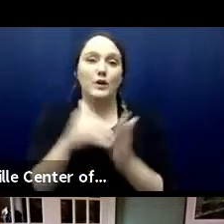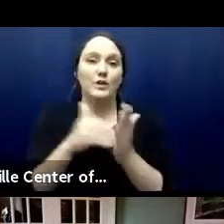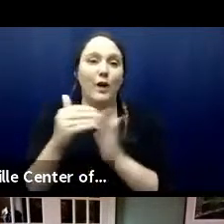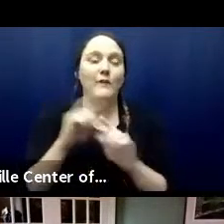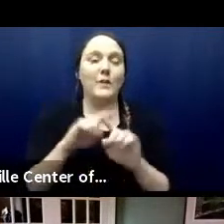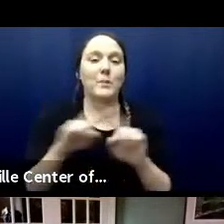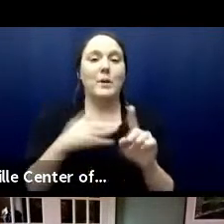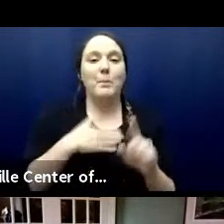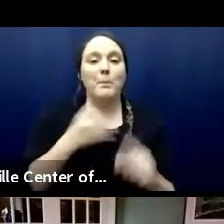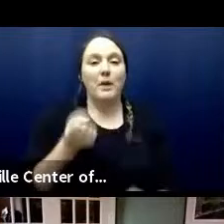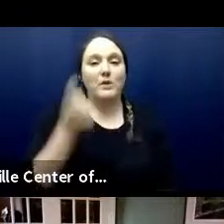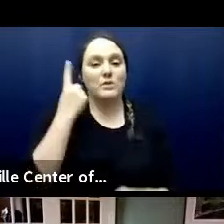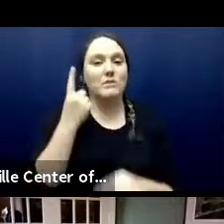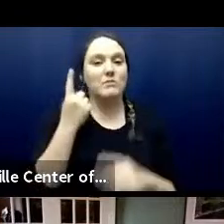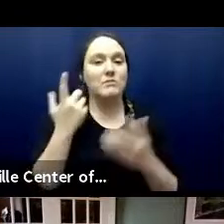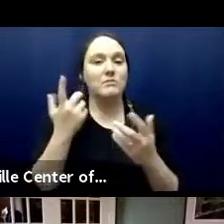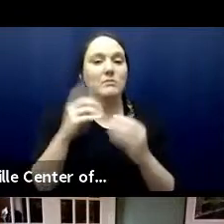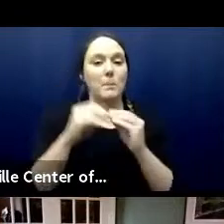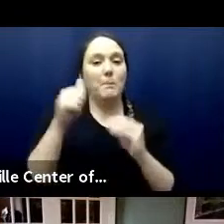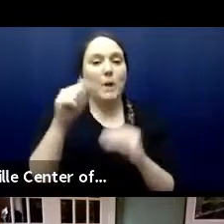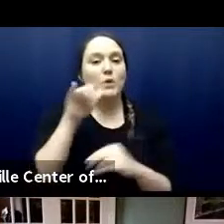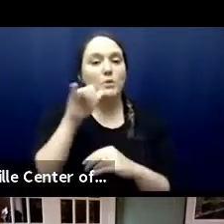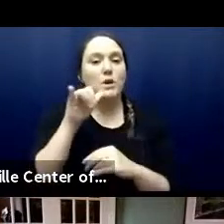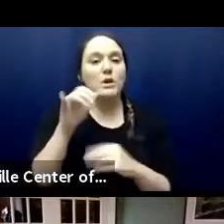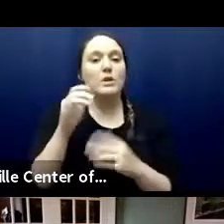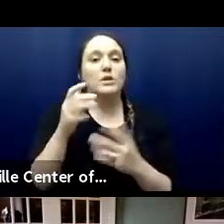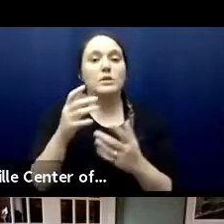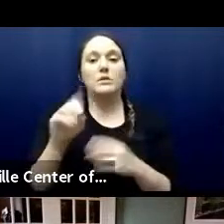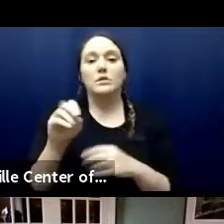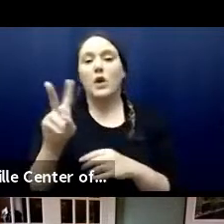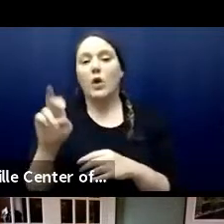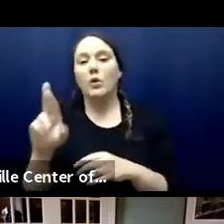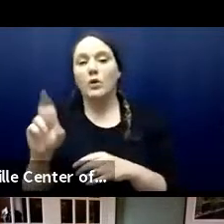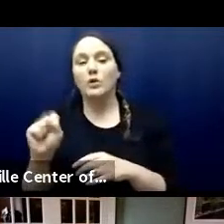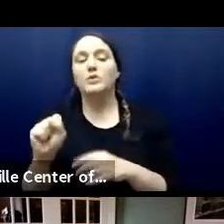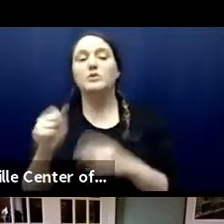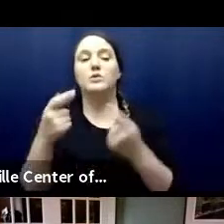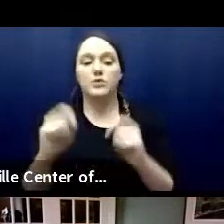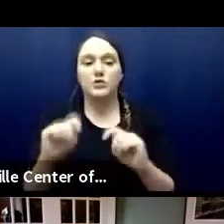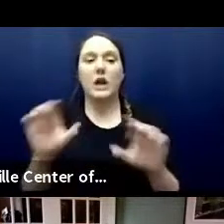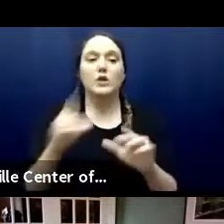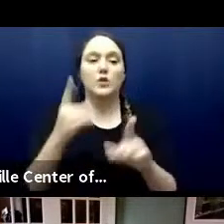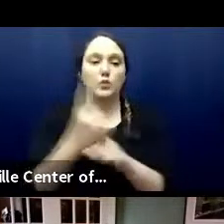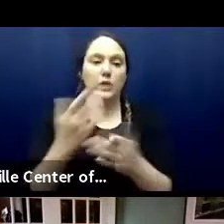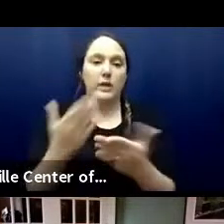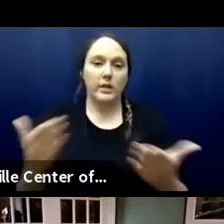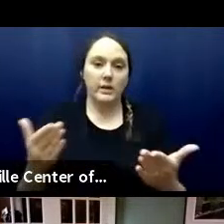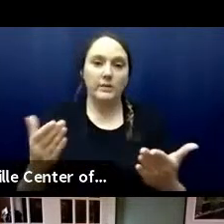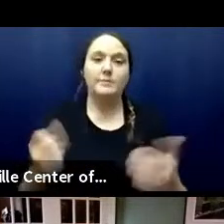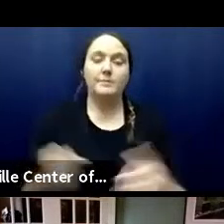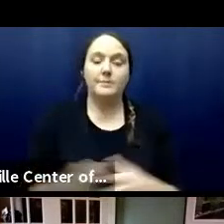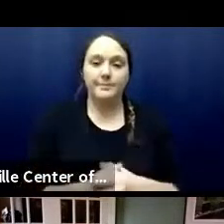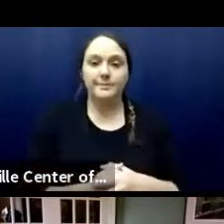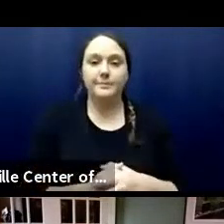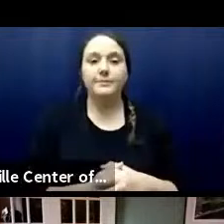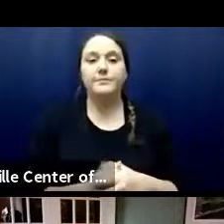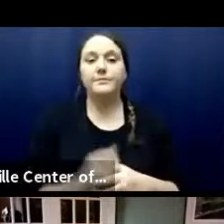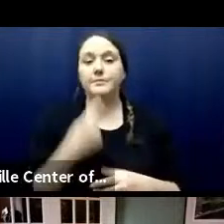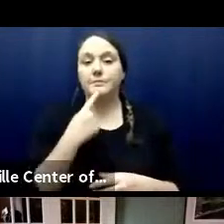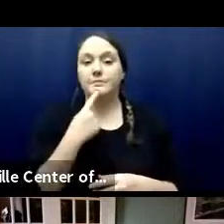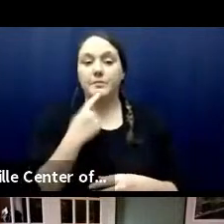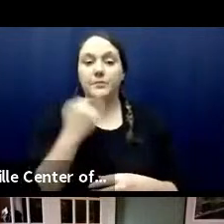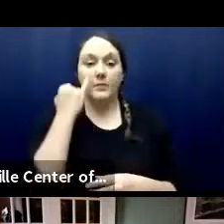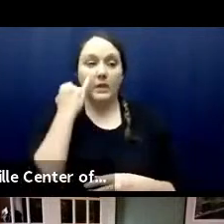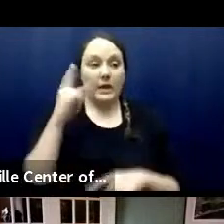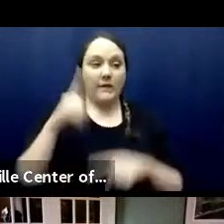my understanding is most bars bar owners are trying to do the right thing. Saying that if